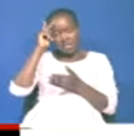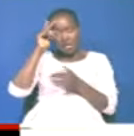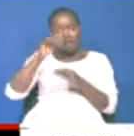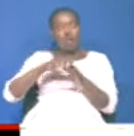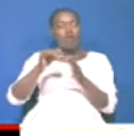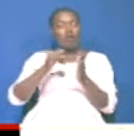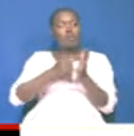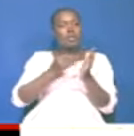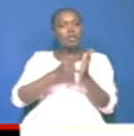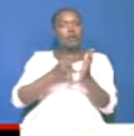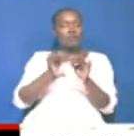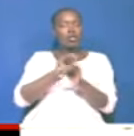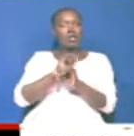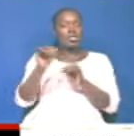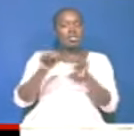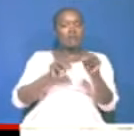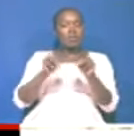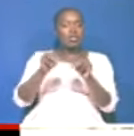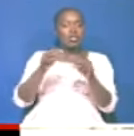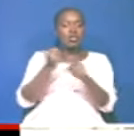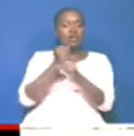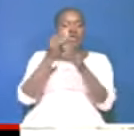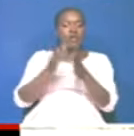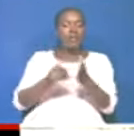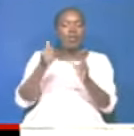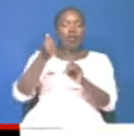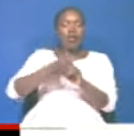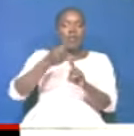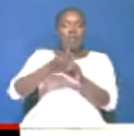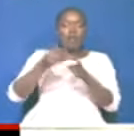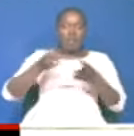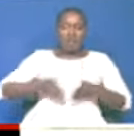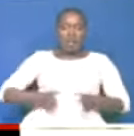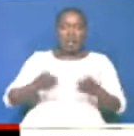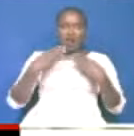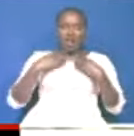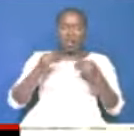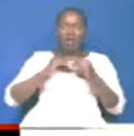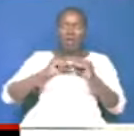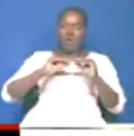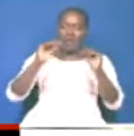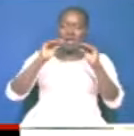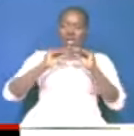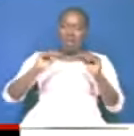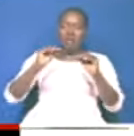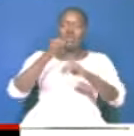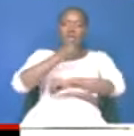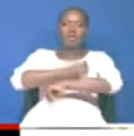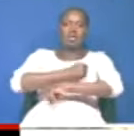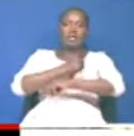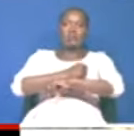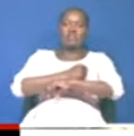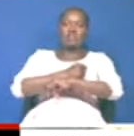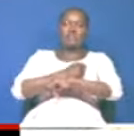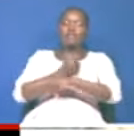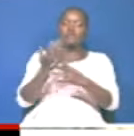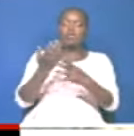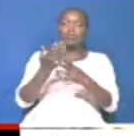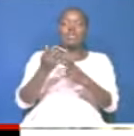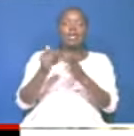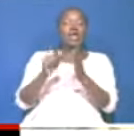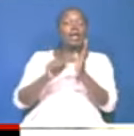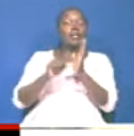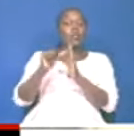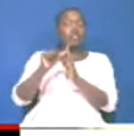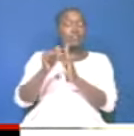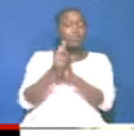management. Stakeholders are advocating for reproductive health education in schools to equip adolescents with the skills